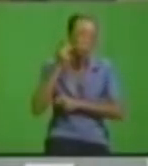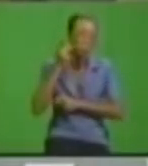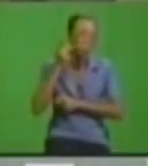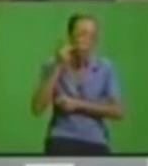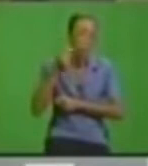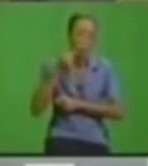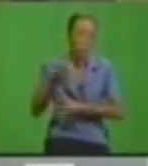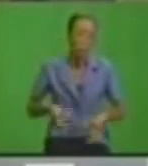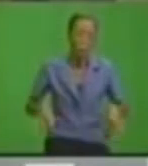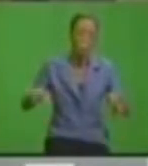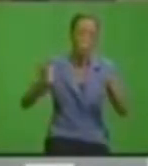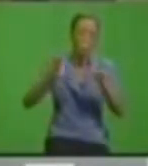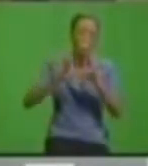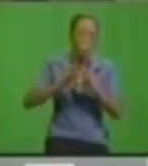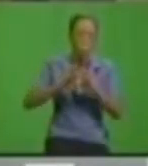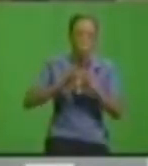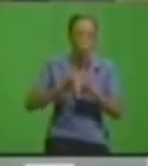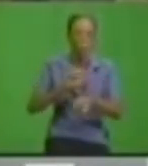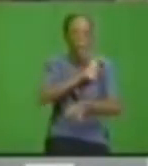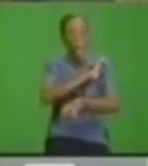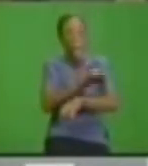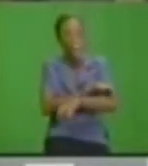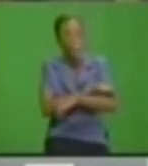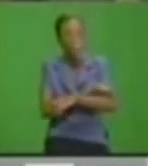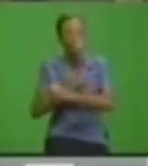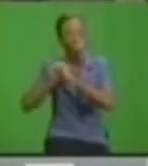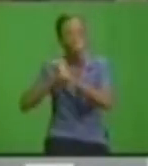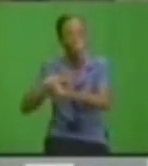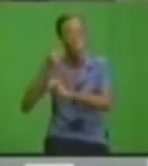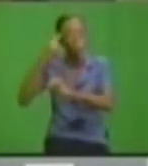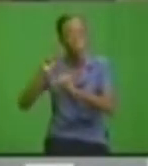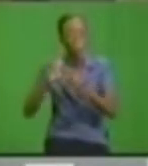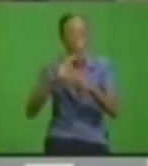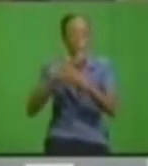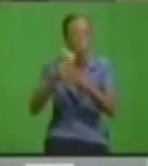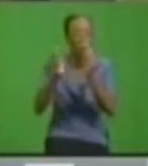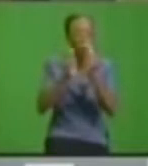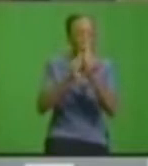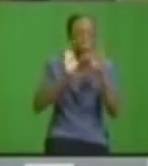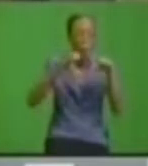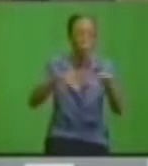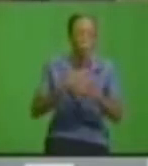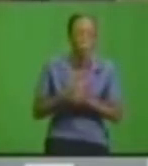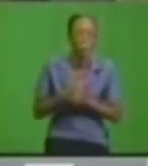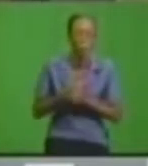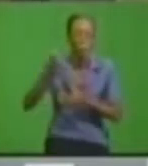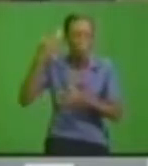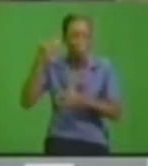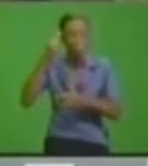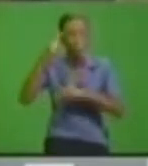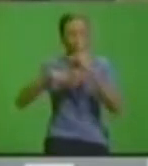the importance he attached to the energy security of CARICOM through the work of the Regional Energy Security Task